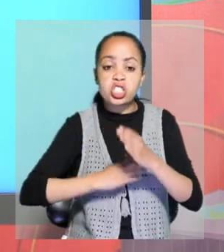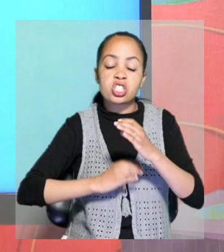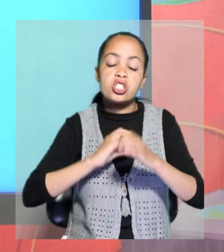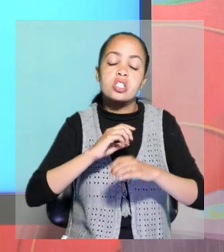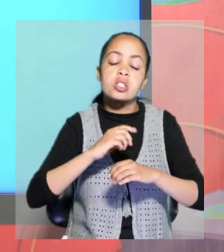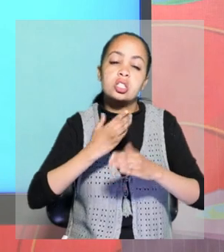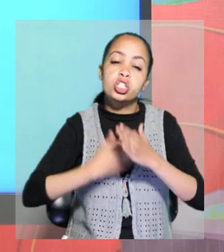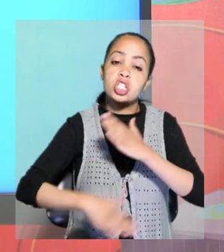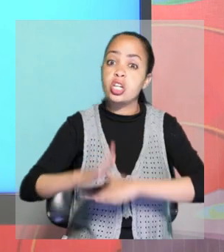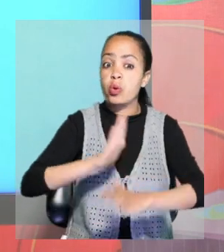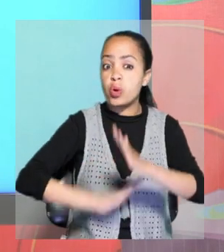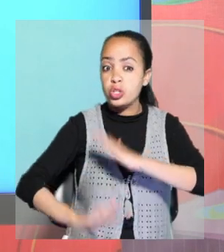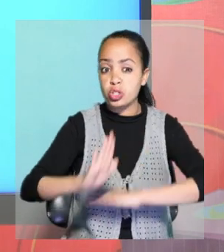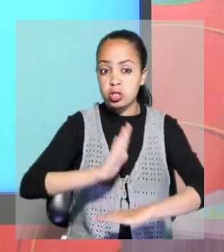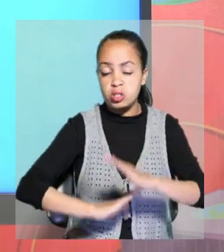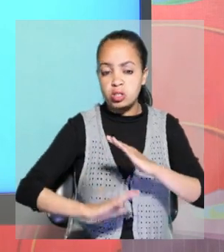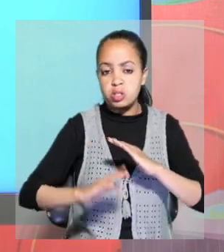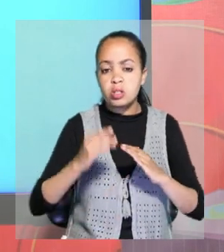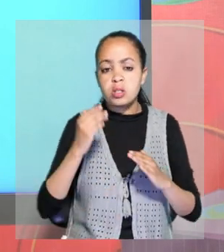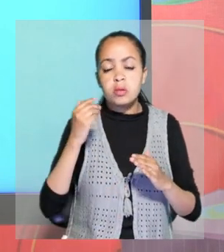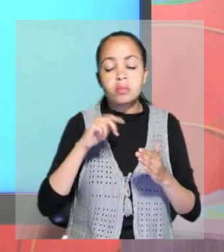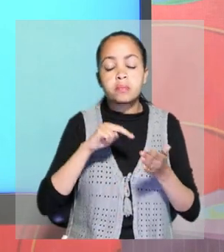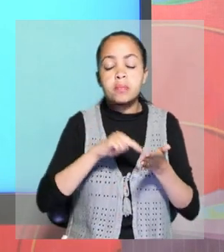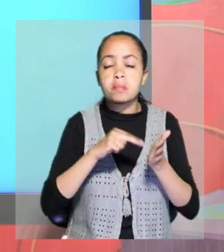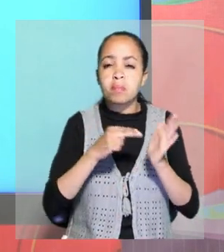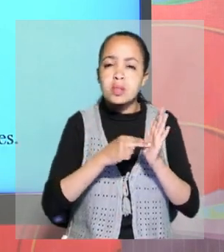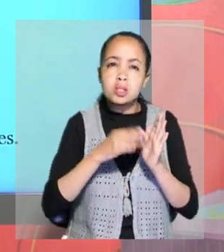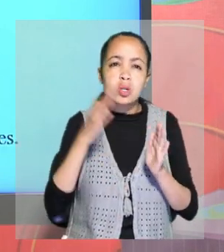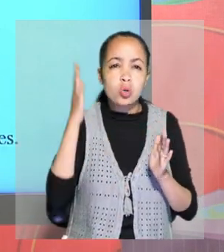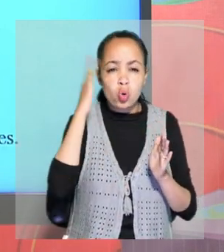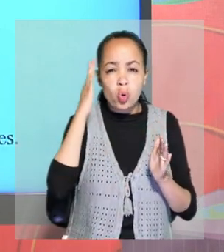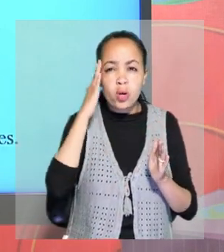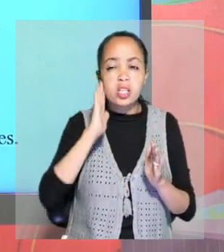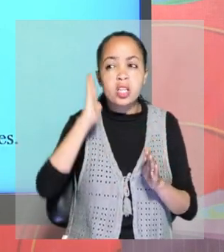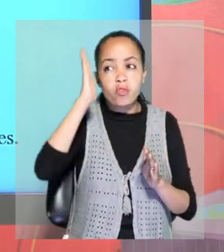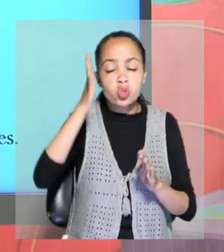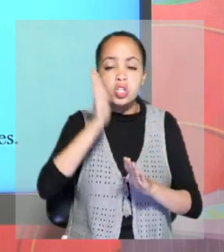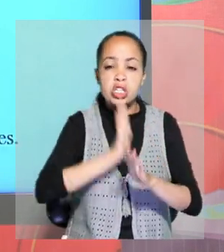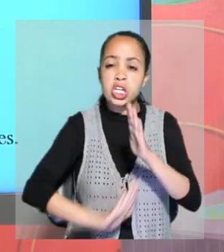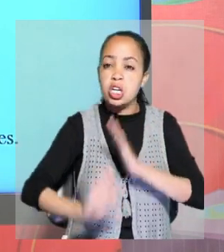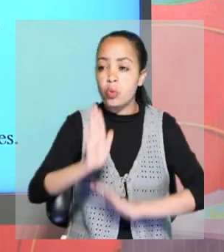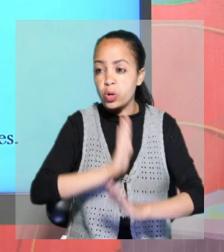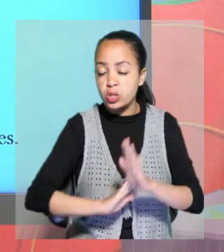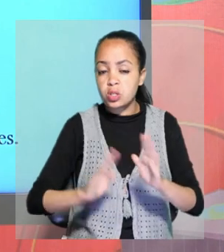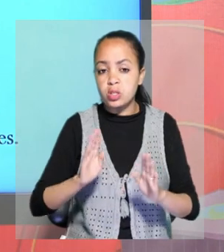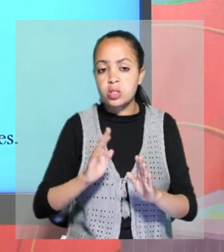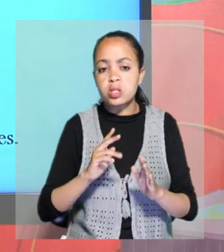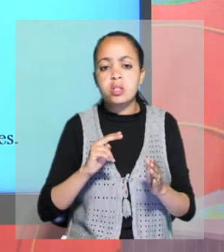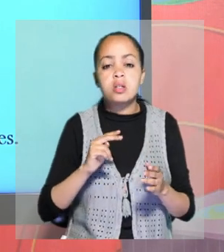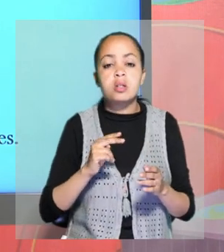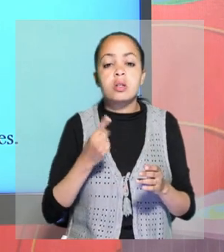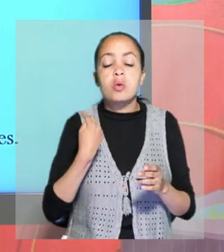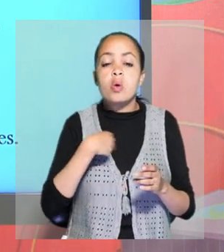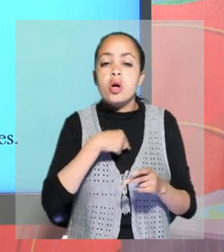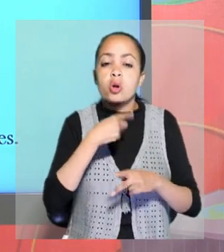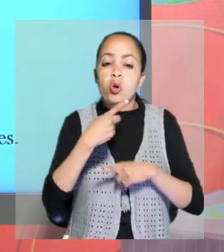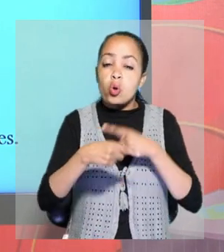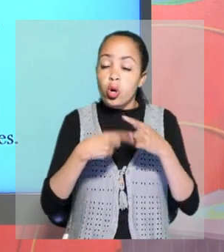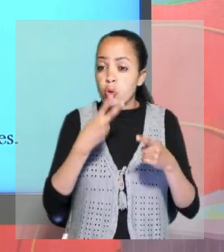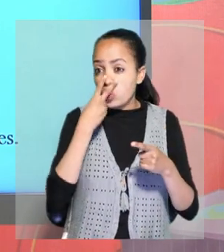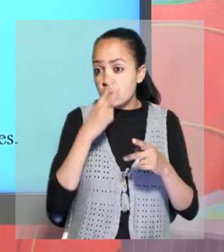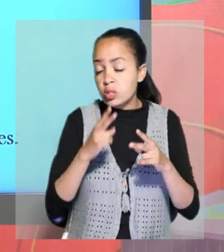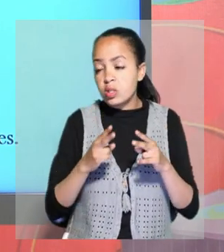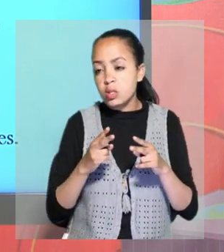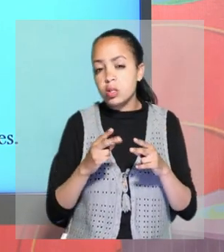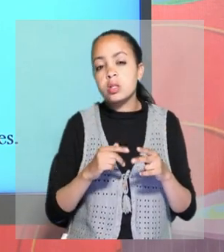too means considering there is a generation in front of us. Another very important thing that we are going to see together